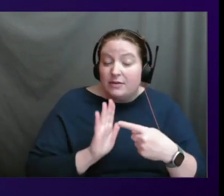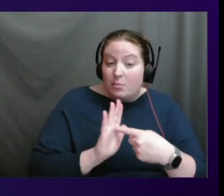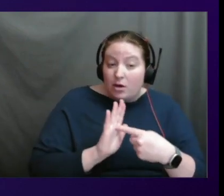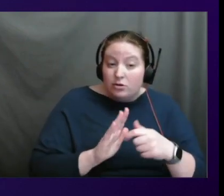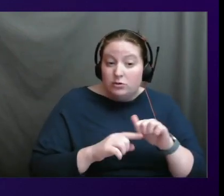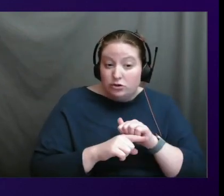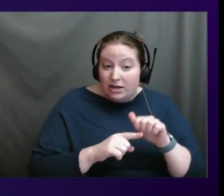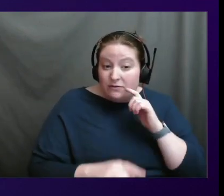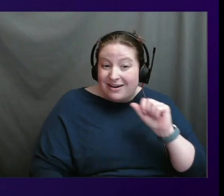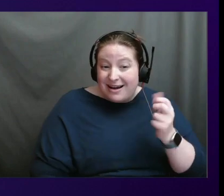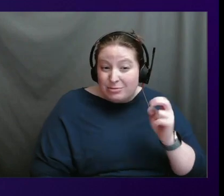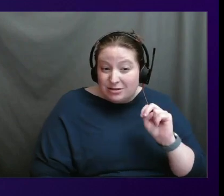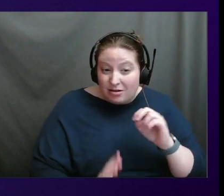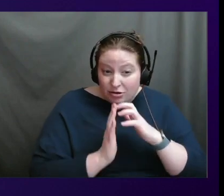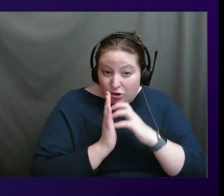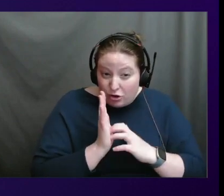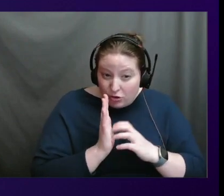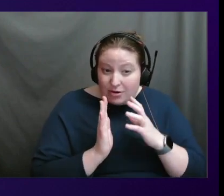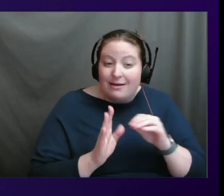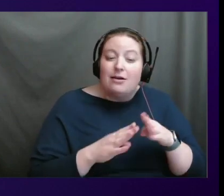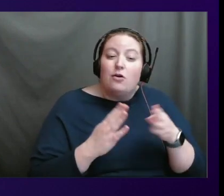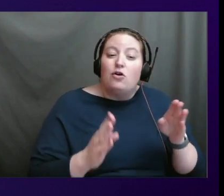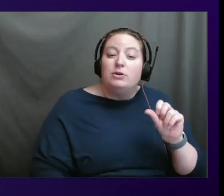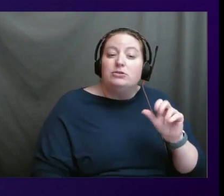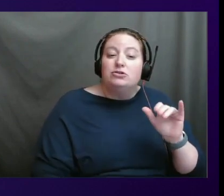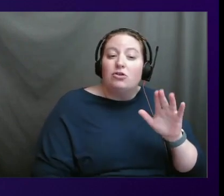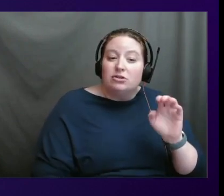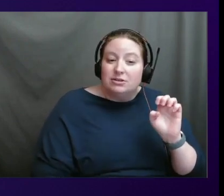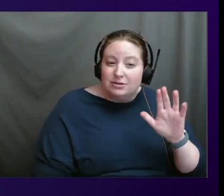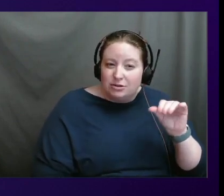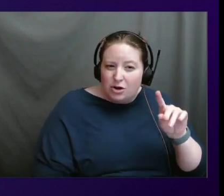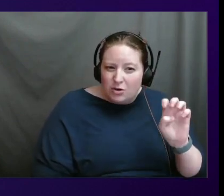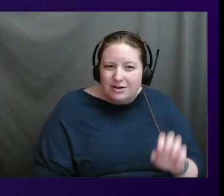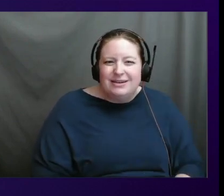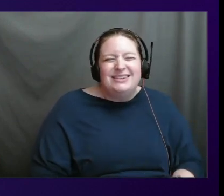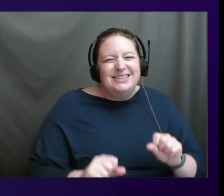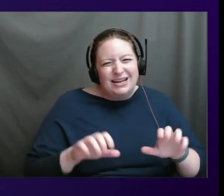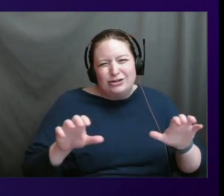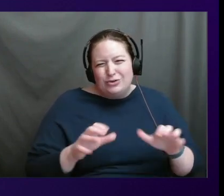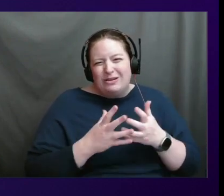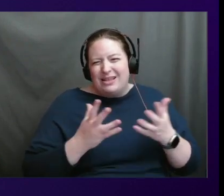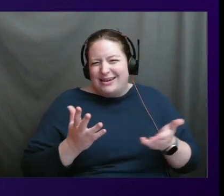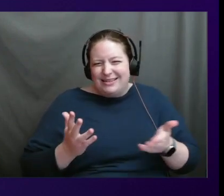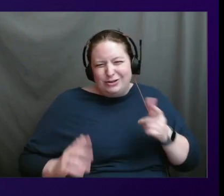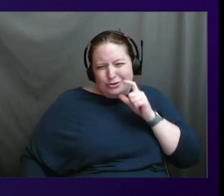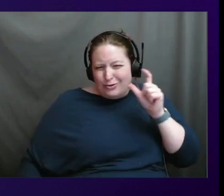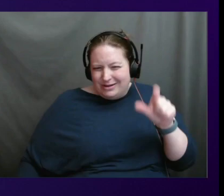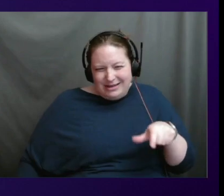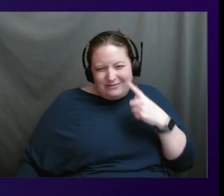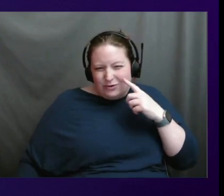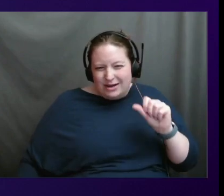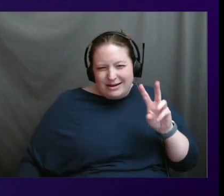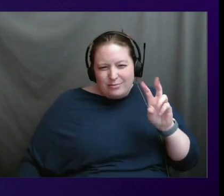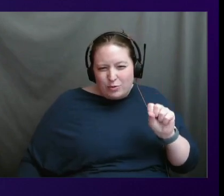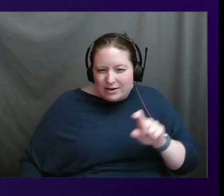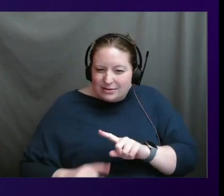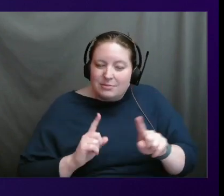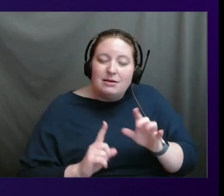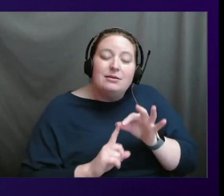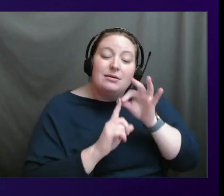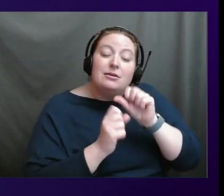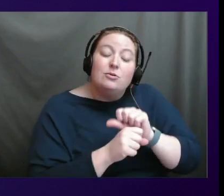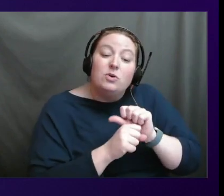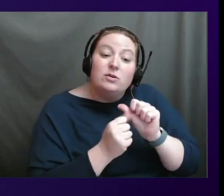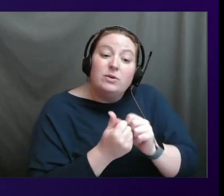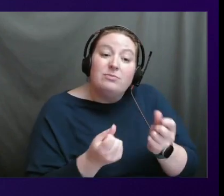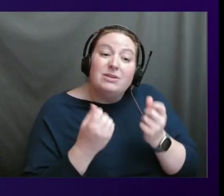code and open source code. So it can do a lot of things. You don't need to be doing AWS things. But the thing is especially working with lots of the SDKs that you would have